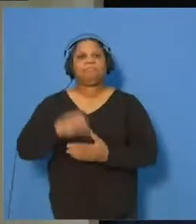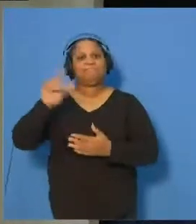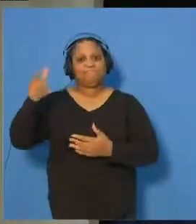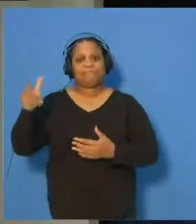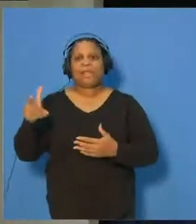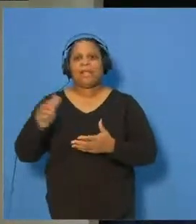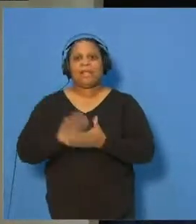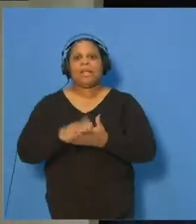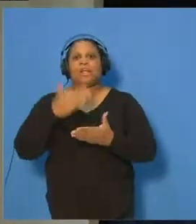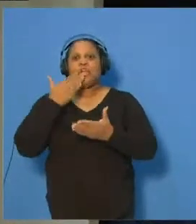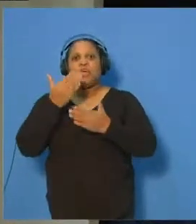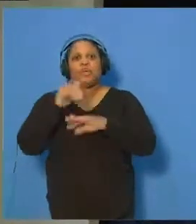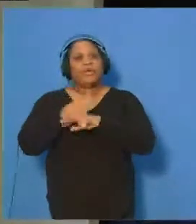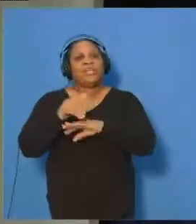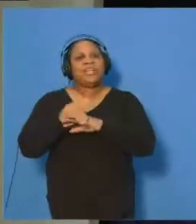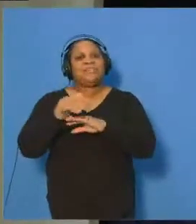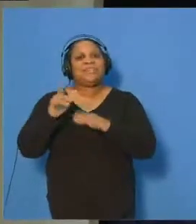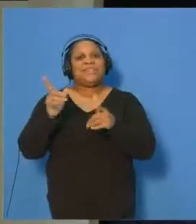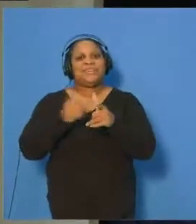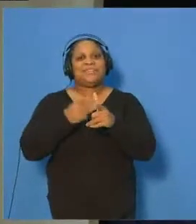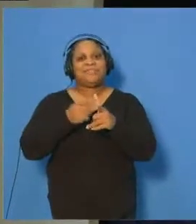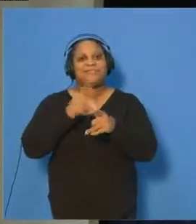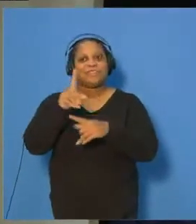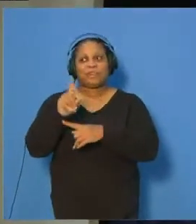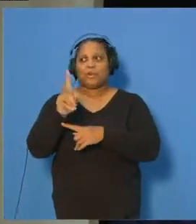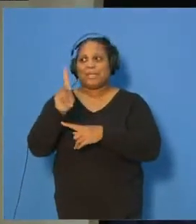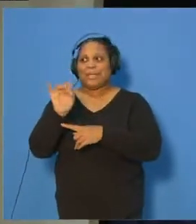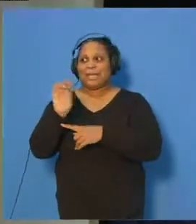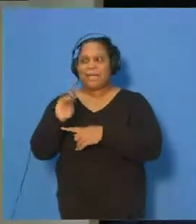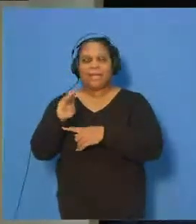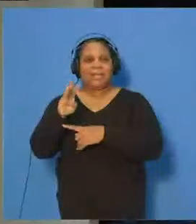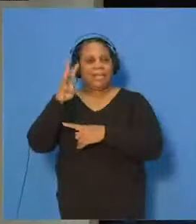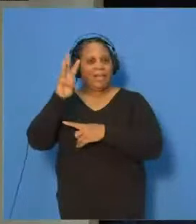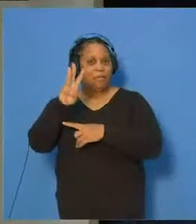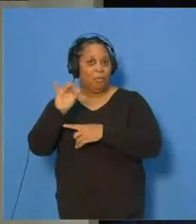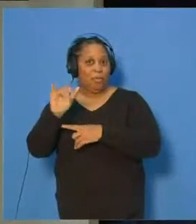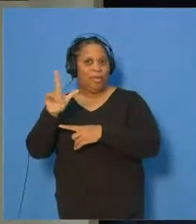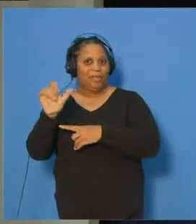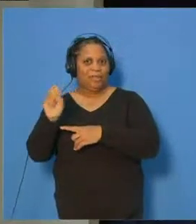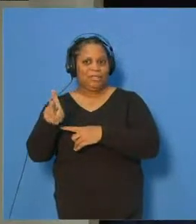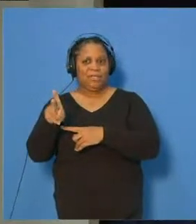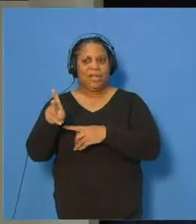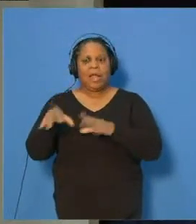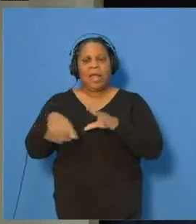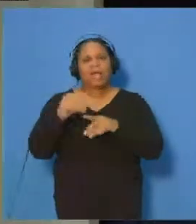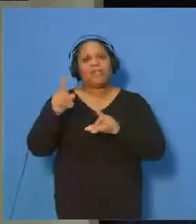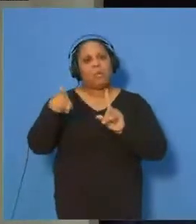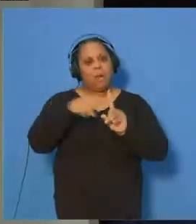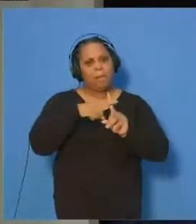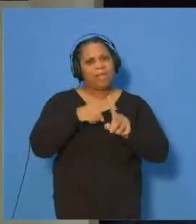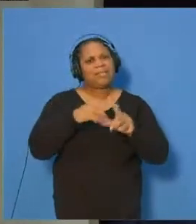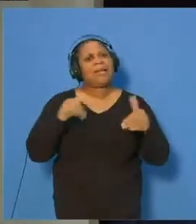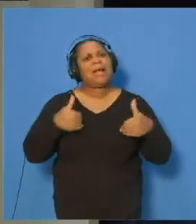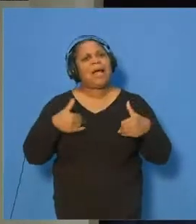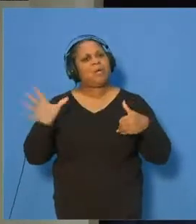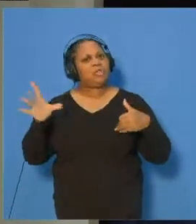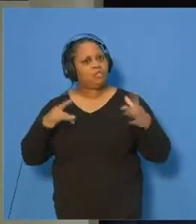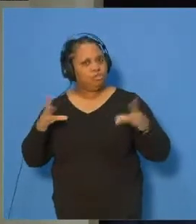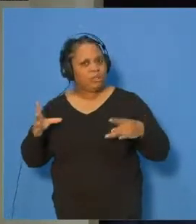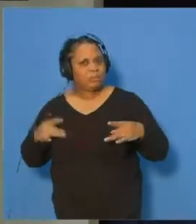Evening. My first question is for Minister Kim Wilson. Out of the first, well, the only one positive case today, how was it transmitted?